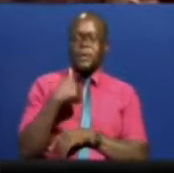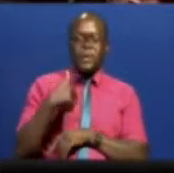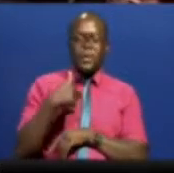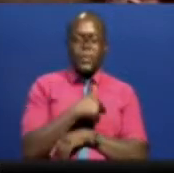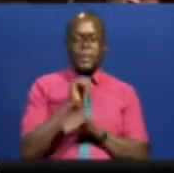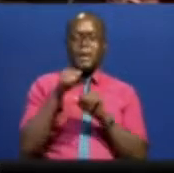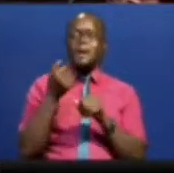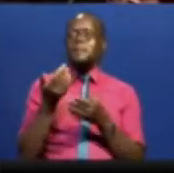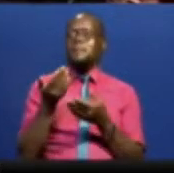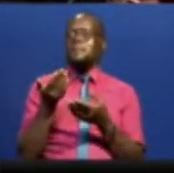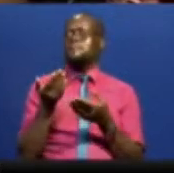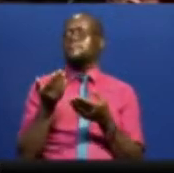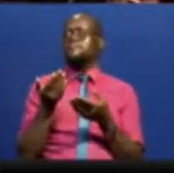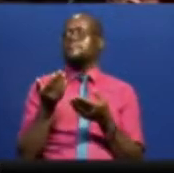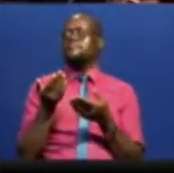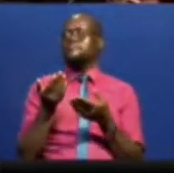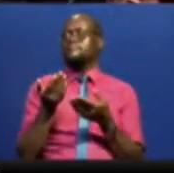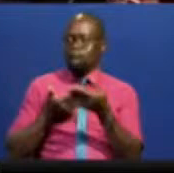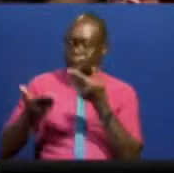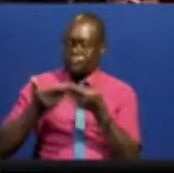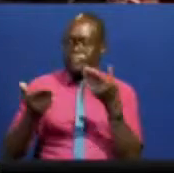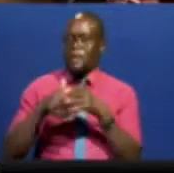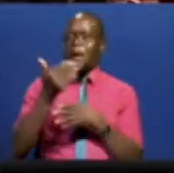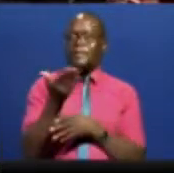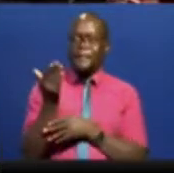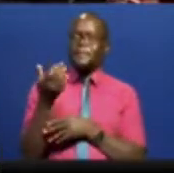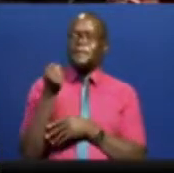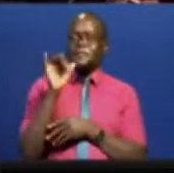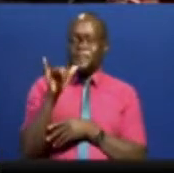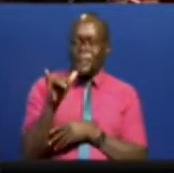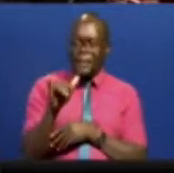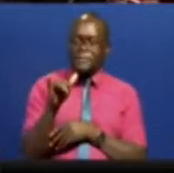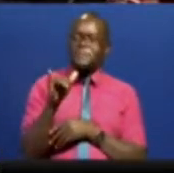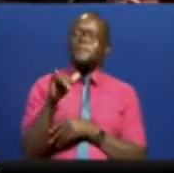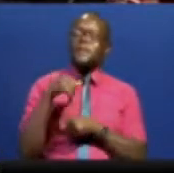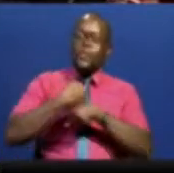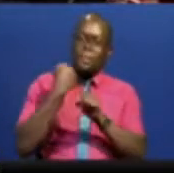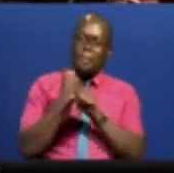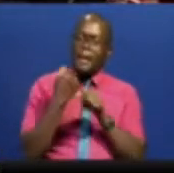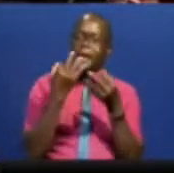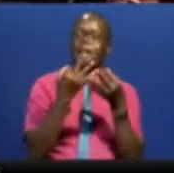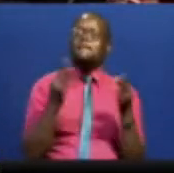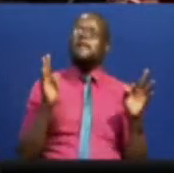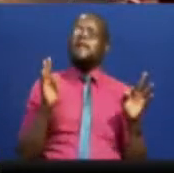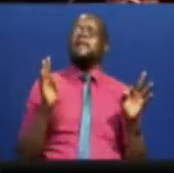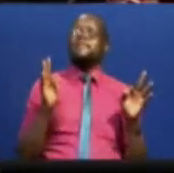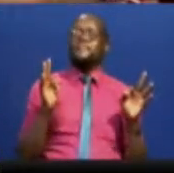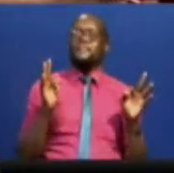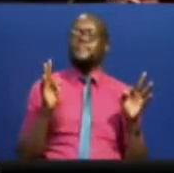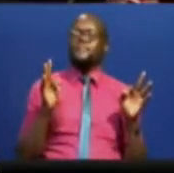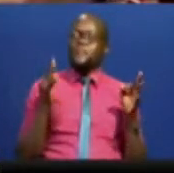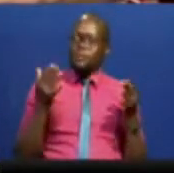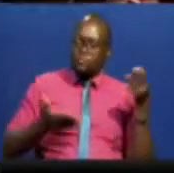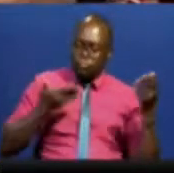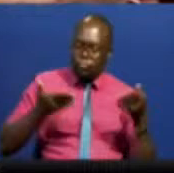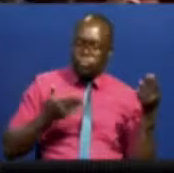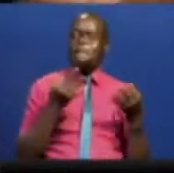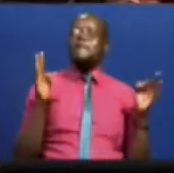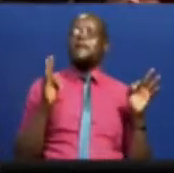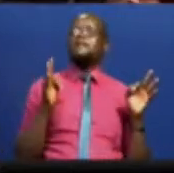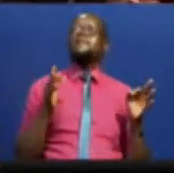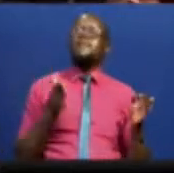go and also chat out there so that we chat more freely. We chat more freely. Yes, in the